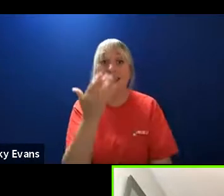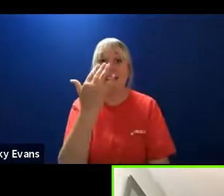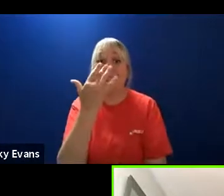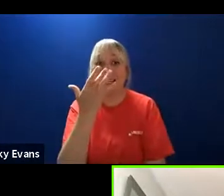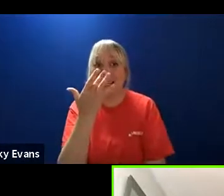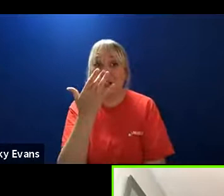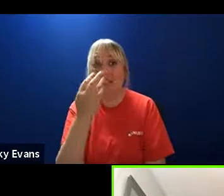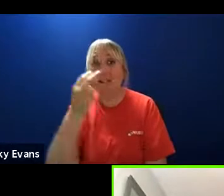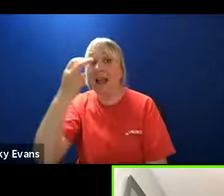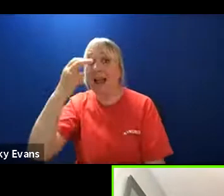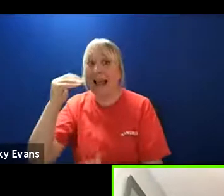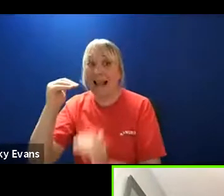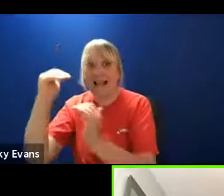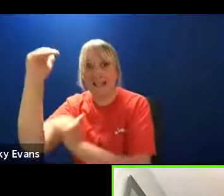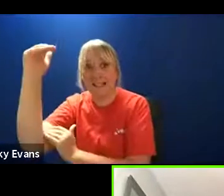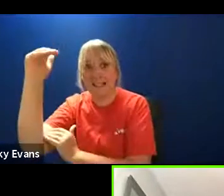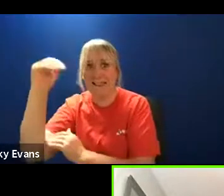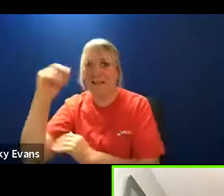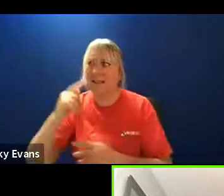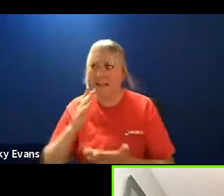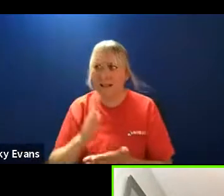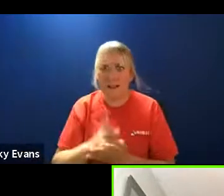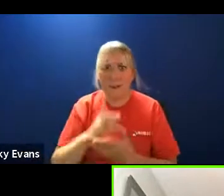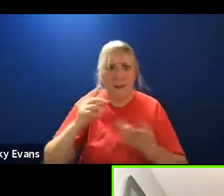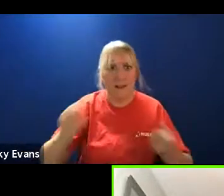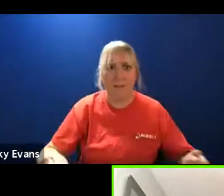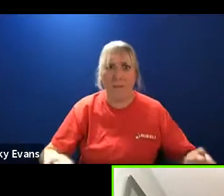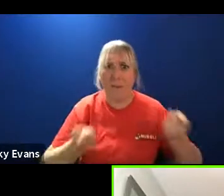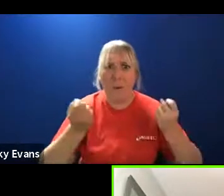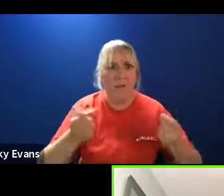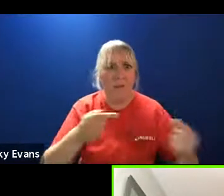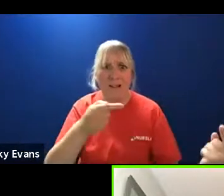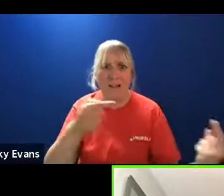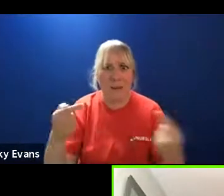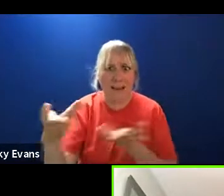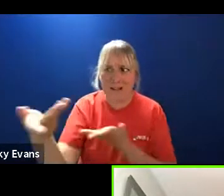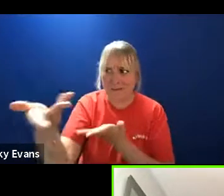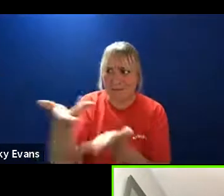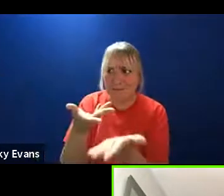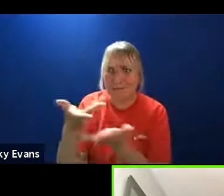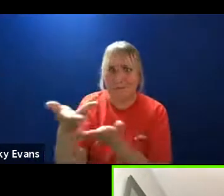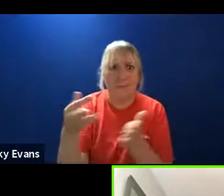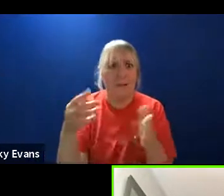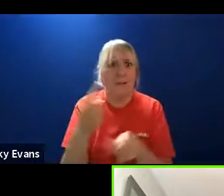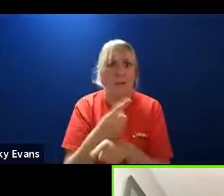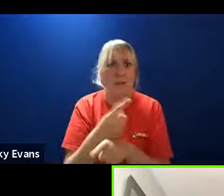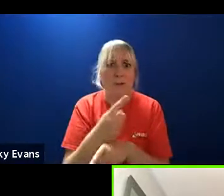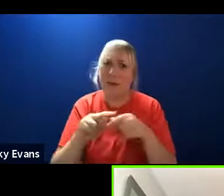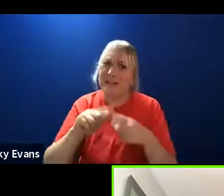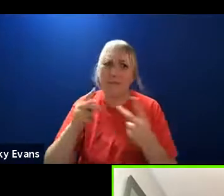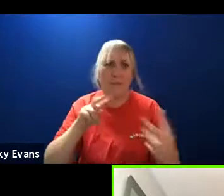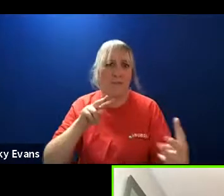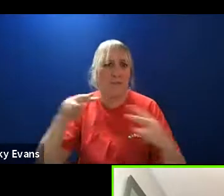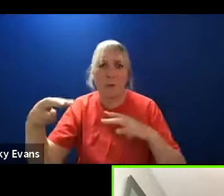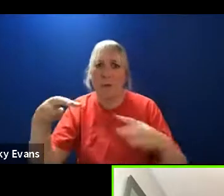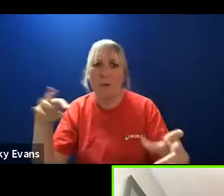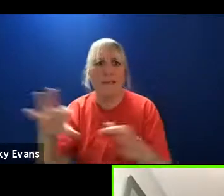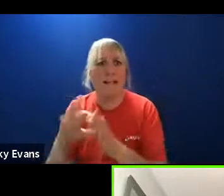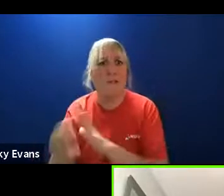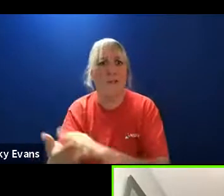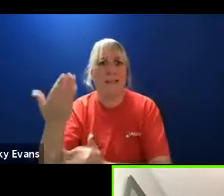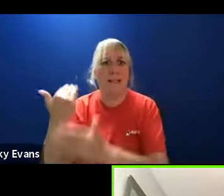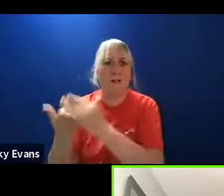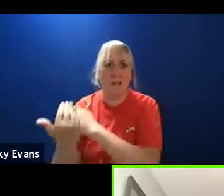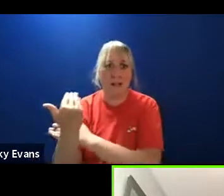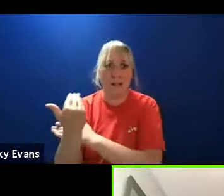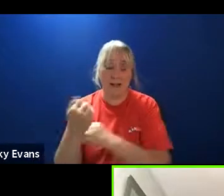were able to have really powerful discussions and debates about those different views of histories, again, which is something that within